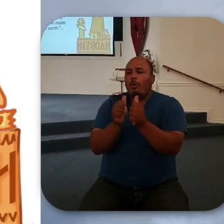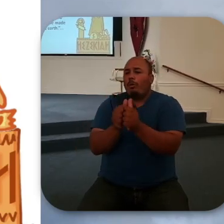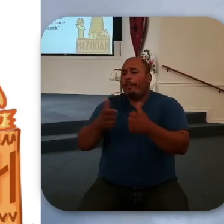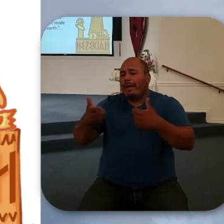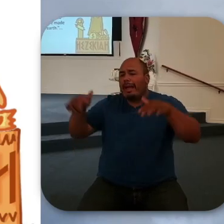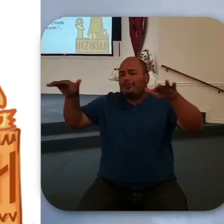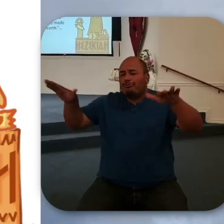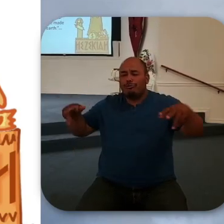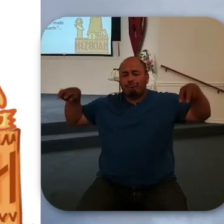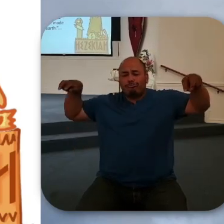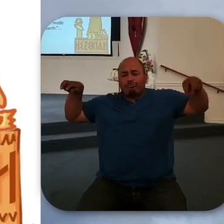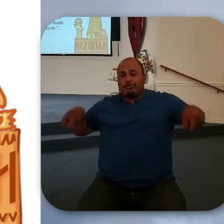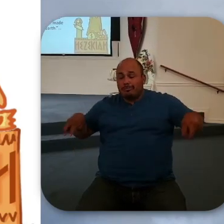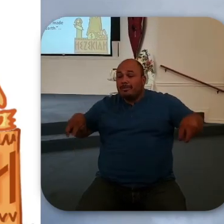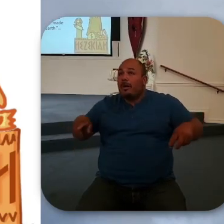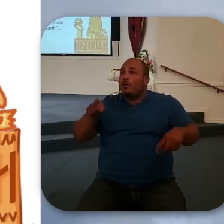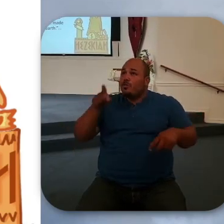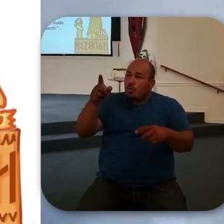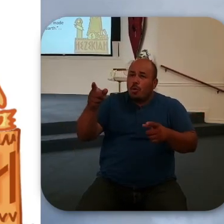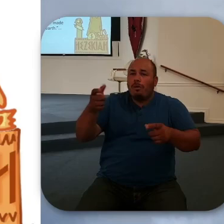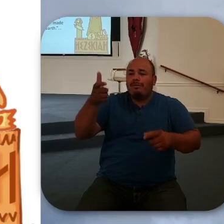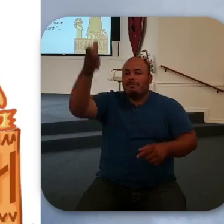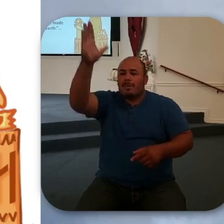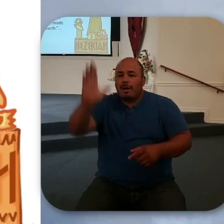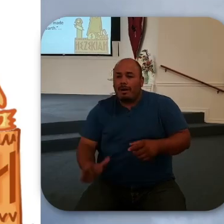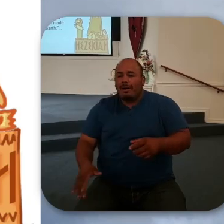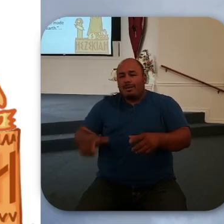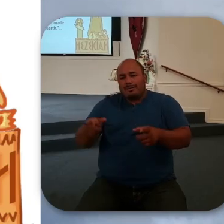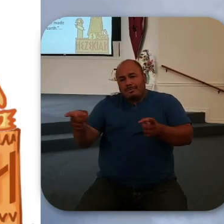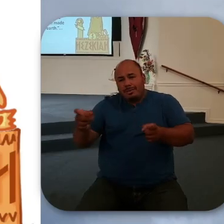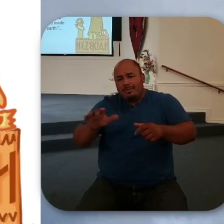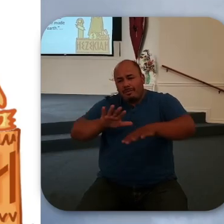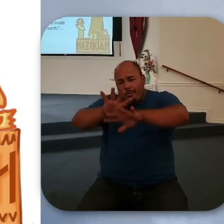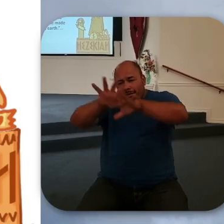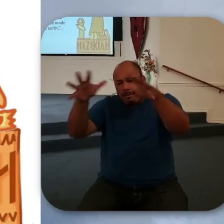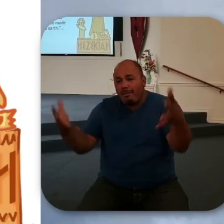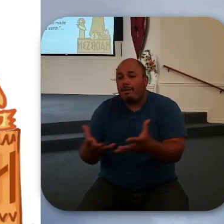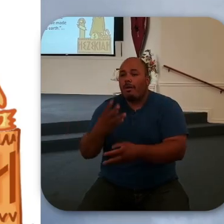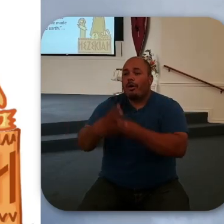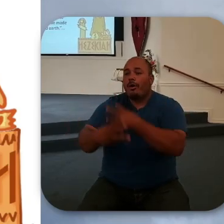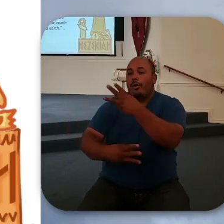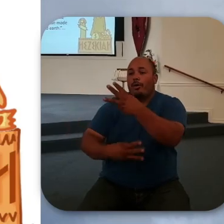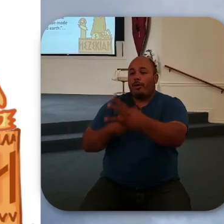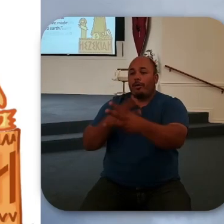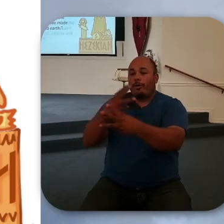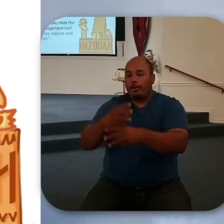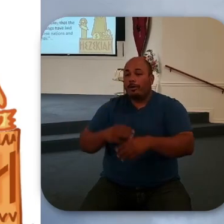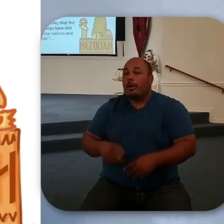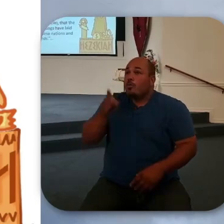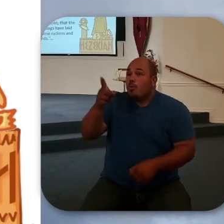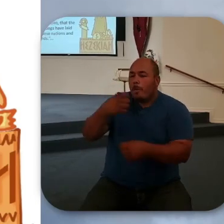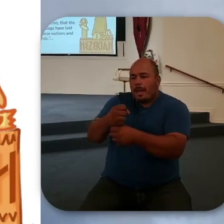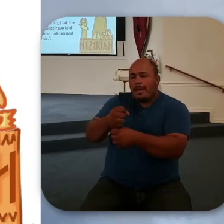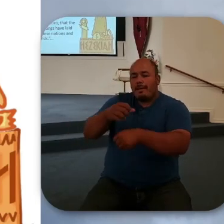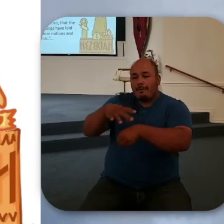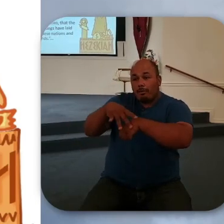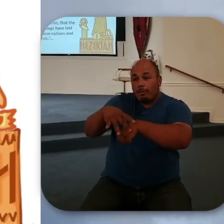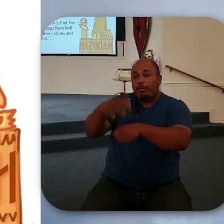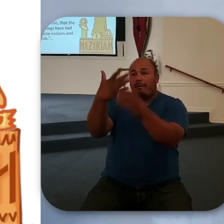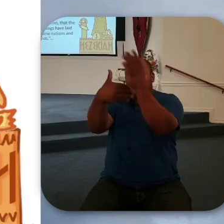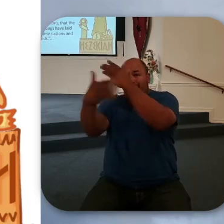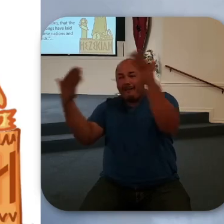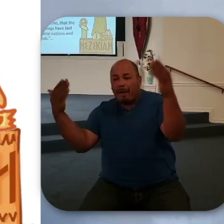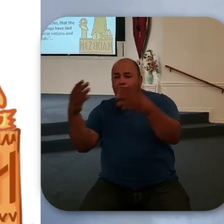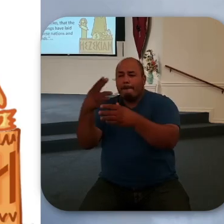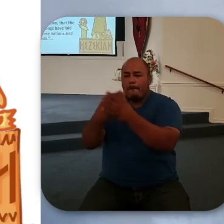you alone are God over all the kingdoms of the earth. You have made heaven and earth. Give ear, Lord,